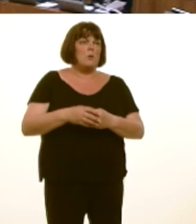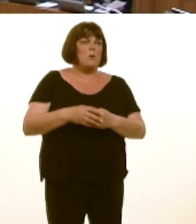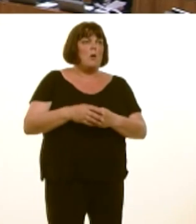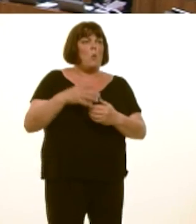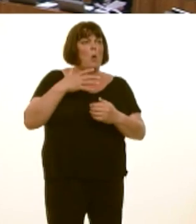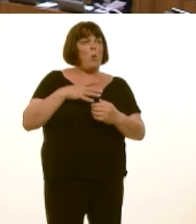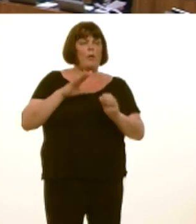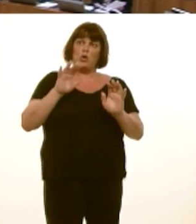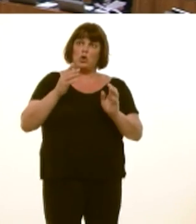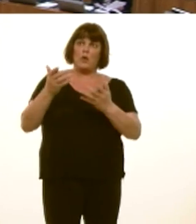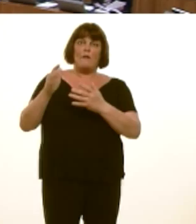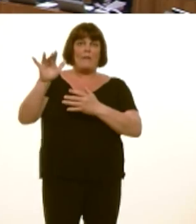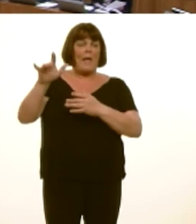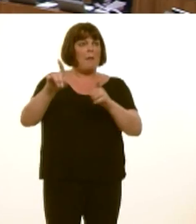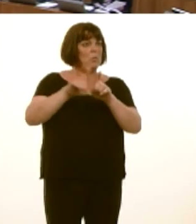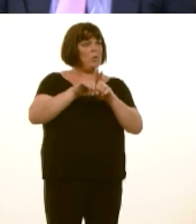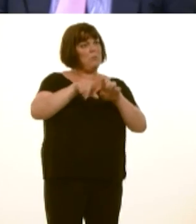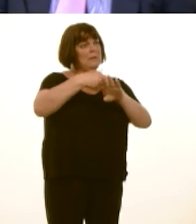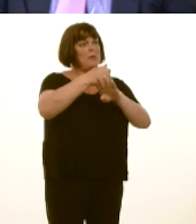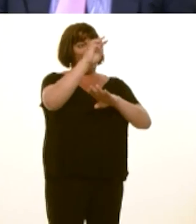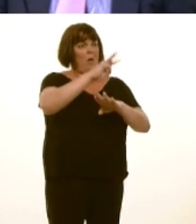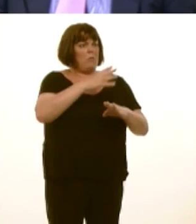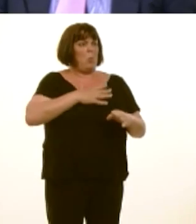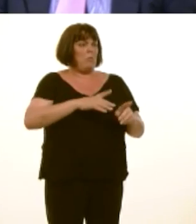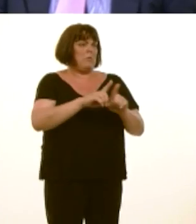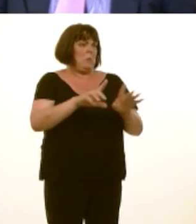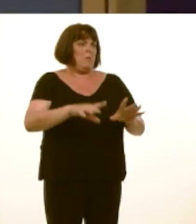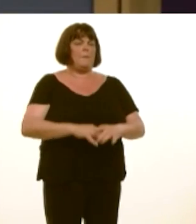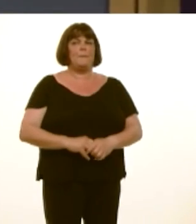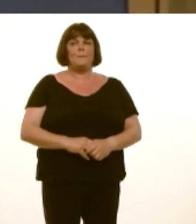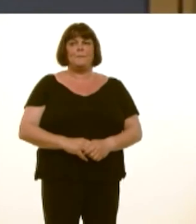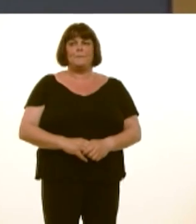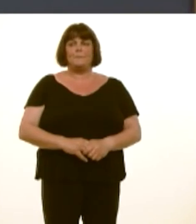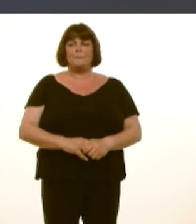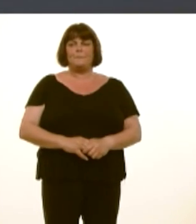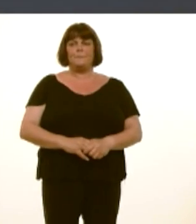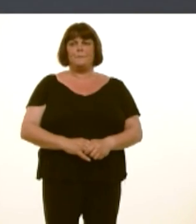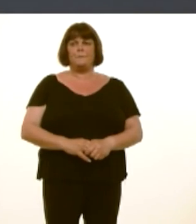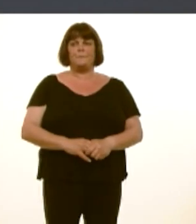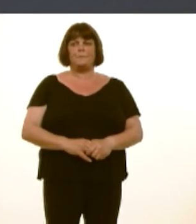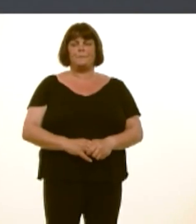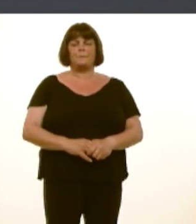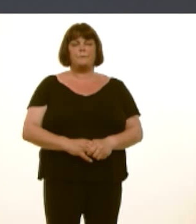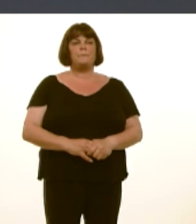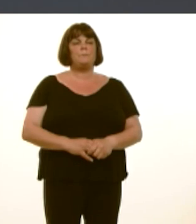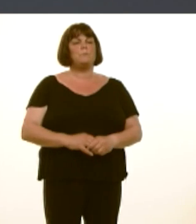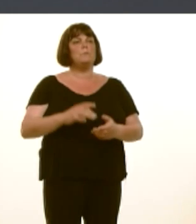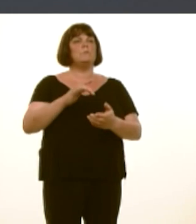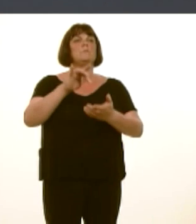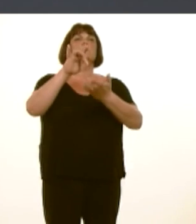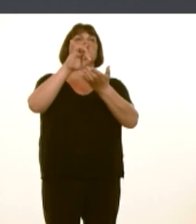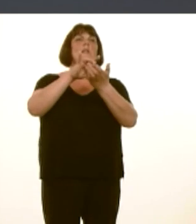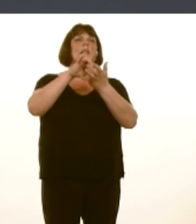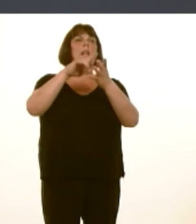service being available to people living in Wales. Alan Fred-Jones. Diolch yn fawr. Mae'r ganolfan yna Bergele ac enw da iawn